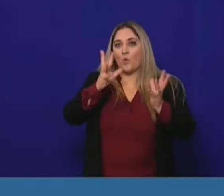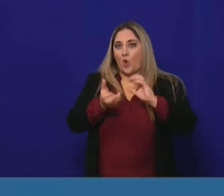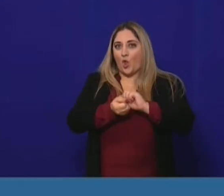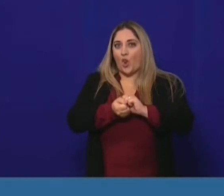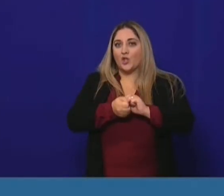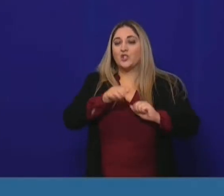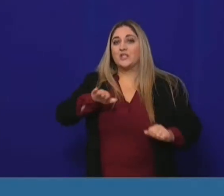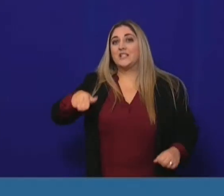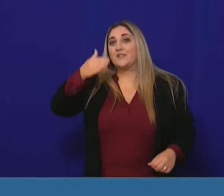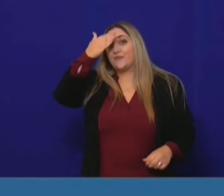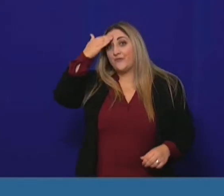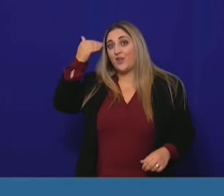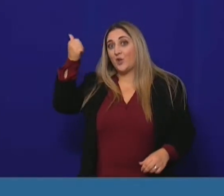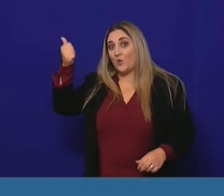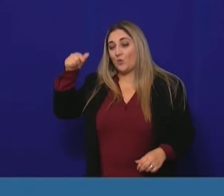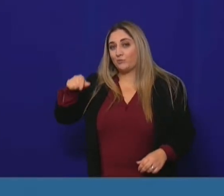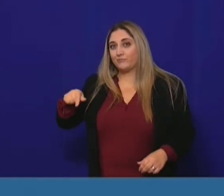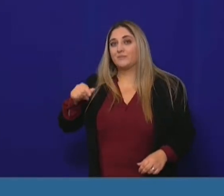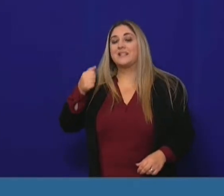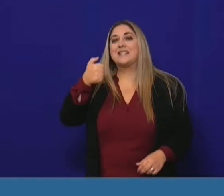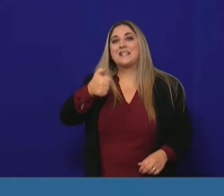ta' nies li fiequ huwa ta'